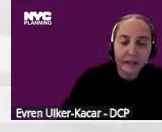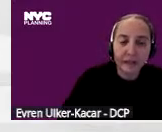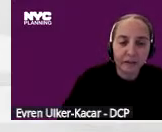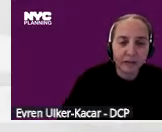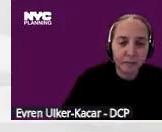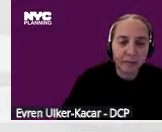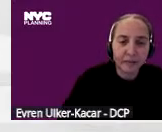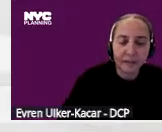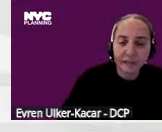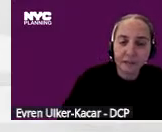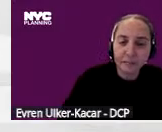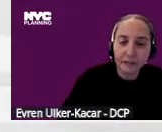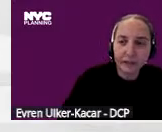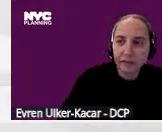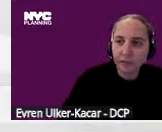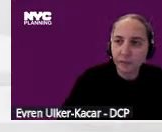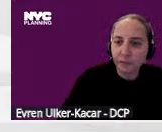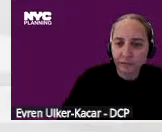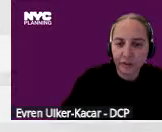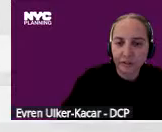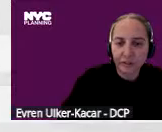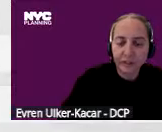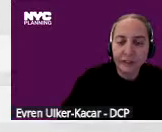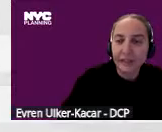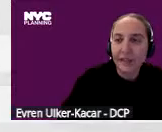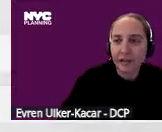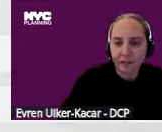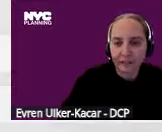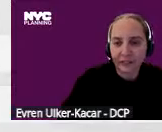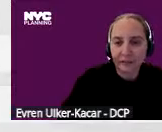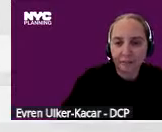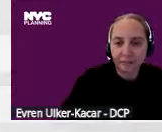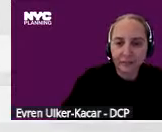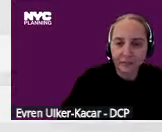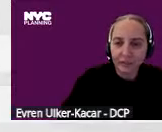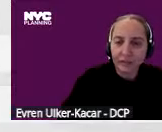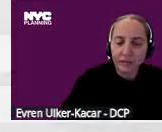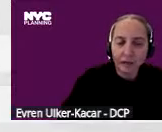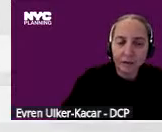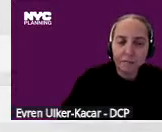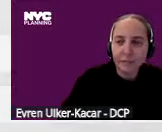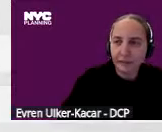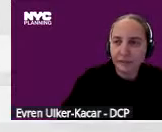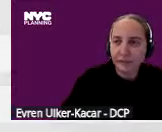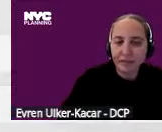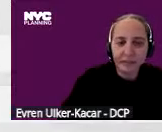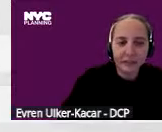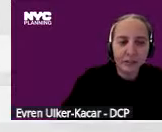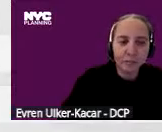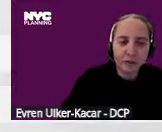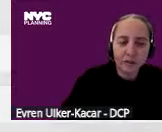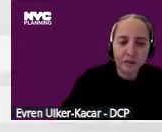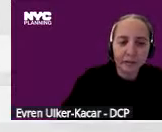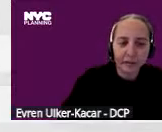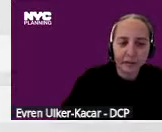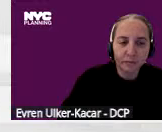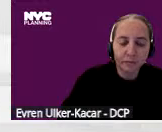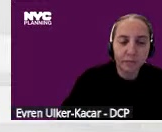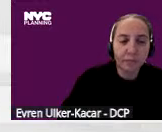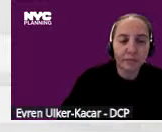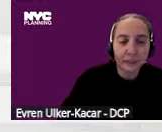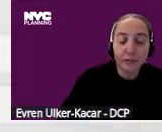Planning, Environmental Assessment and Review Division, EARD. Tom Smith, Senior Program